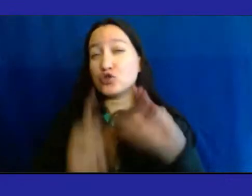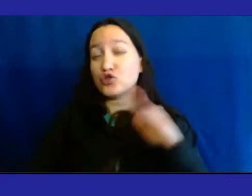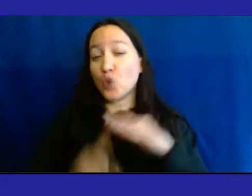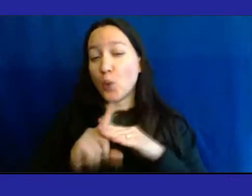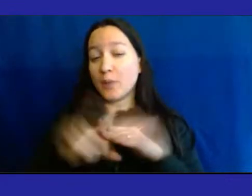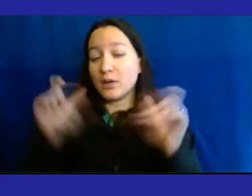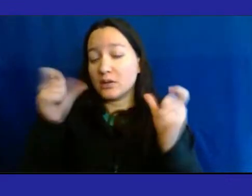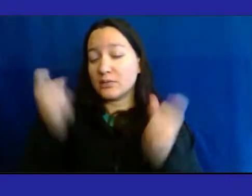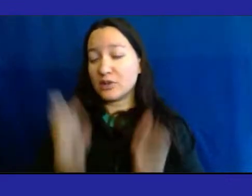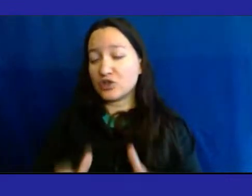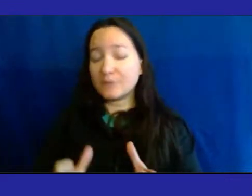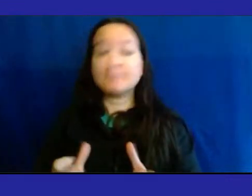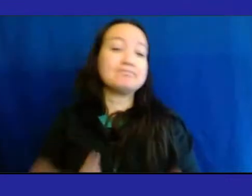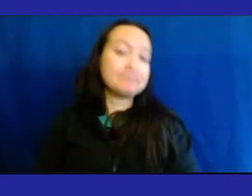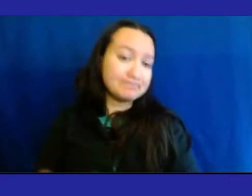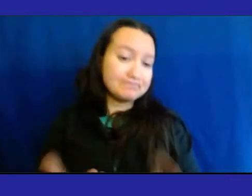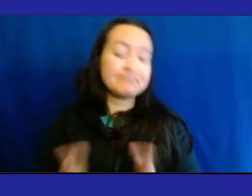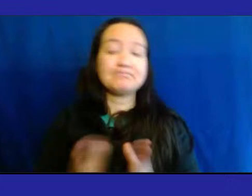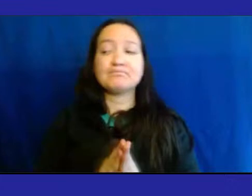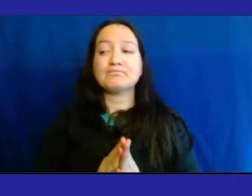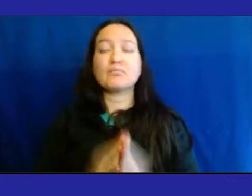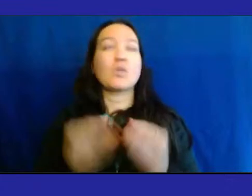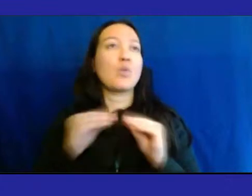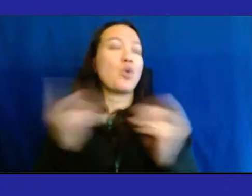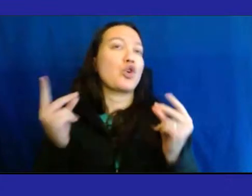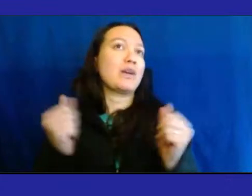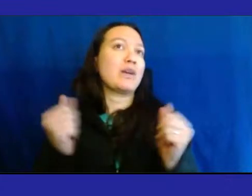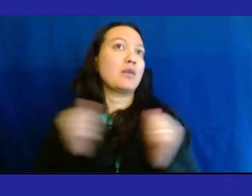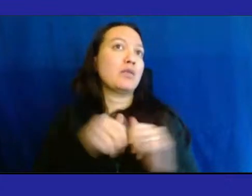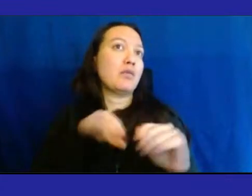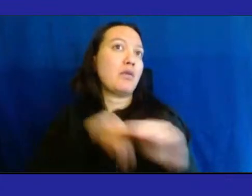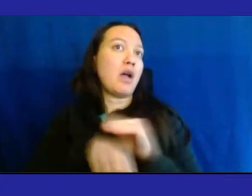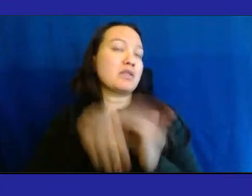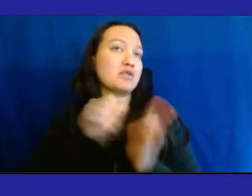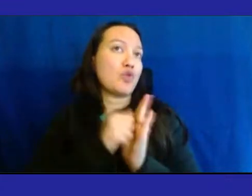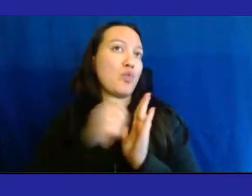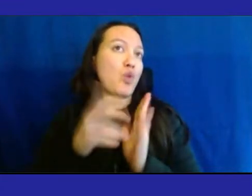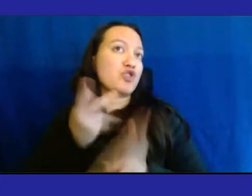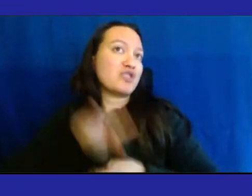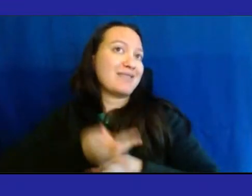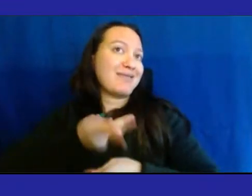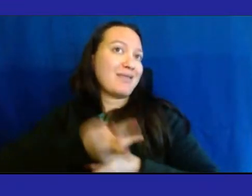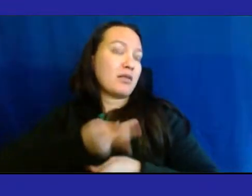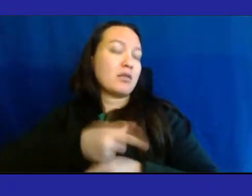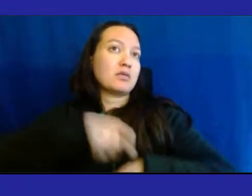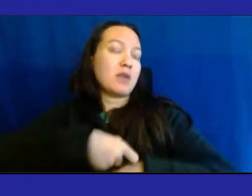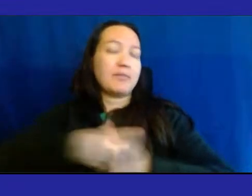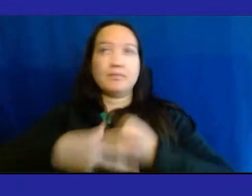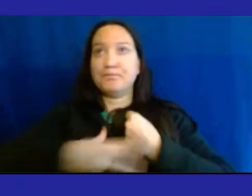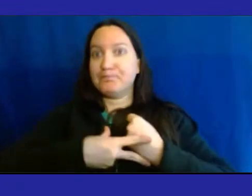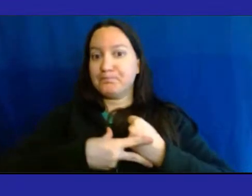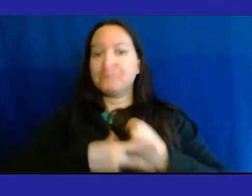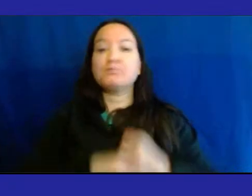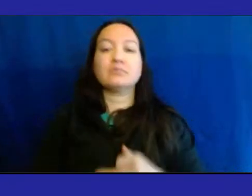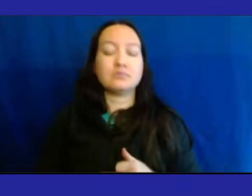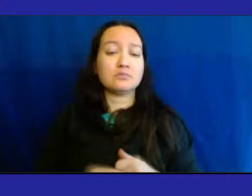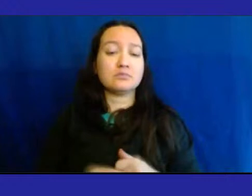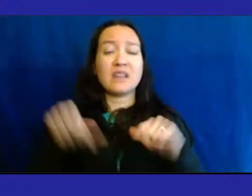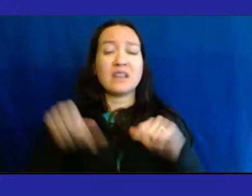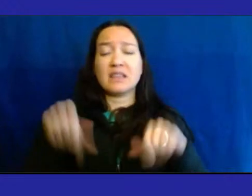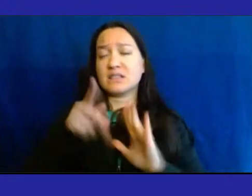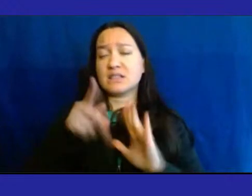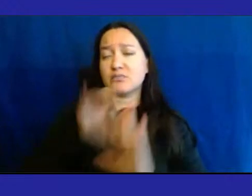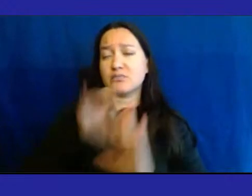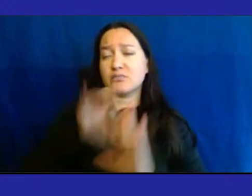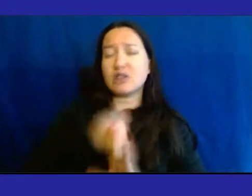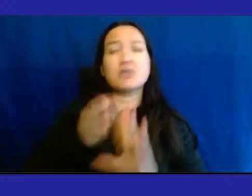So again, I'll go more quickly through access to abortion care just in the sake of time. This is a project run by